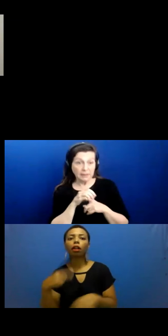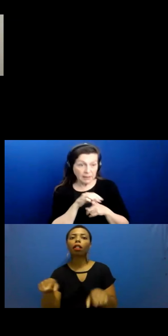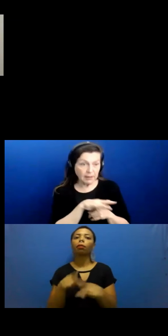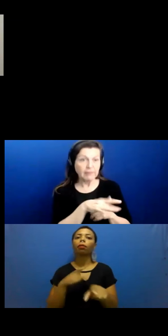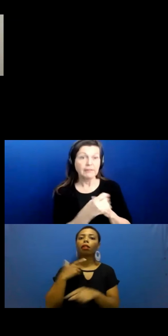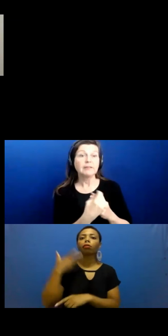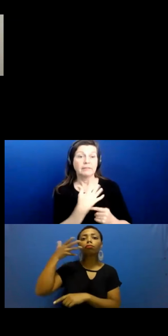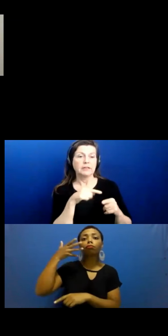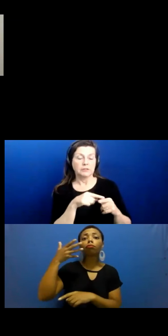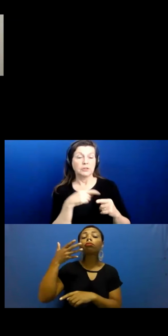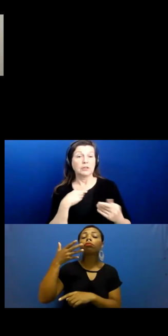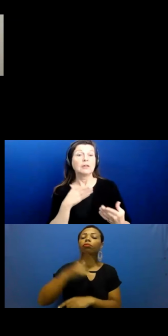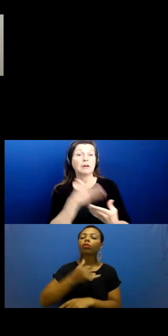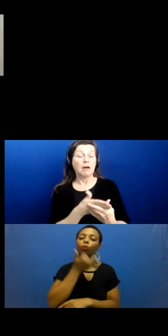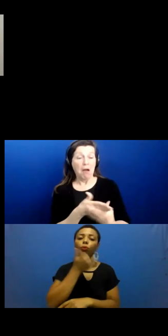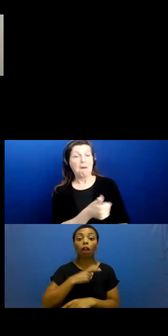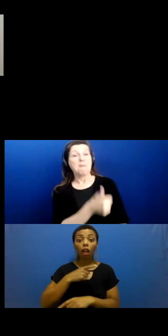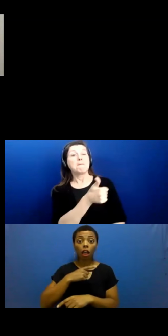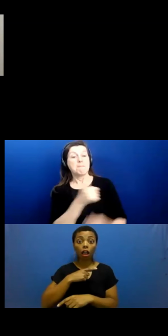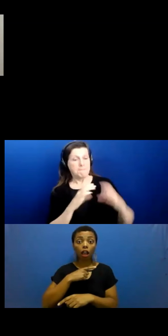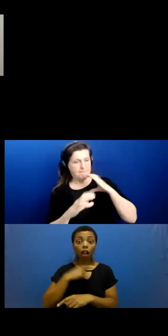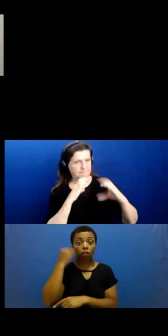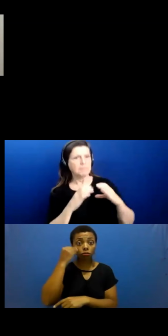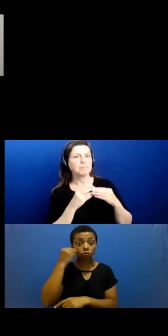the intervention to be effective for that category.